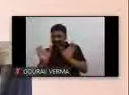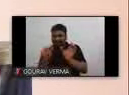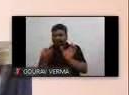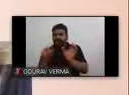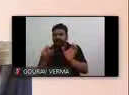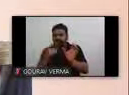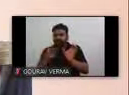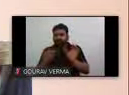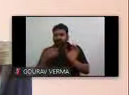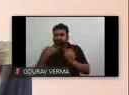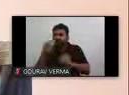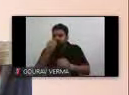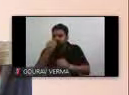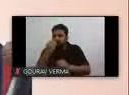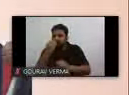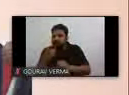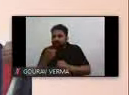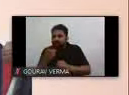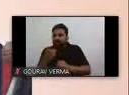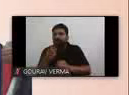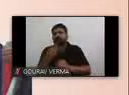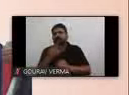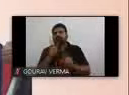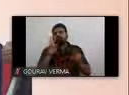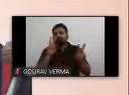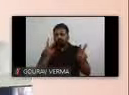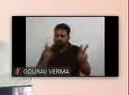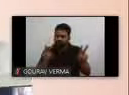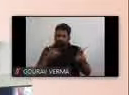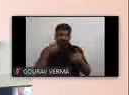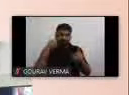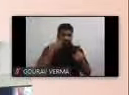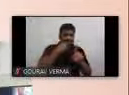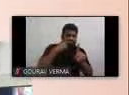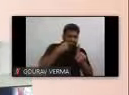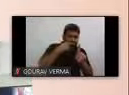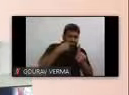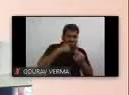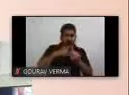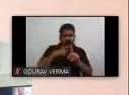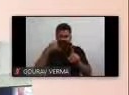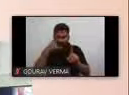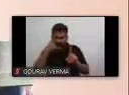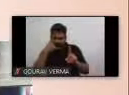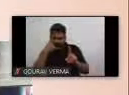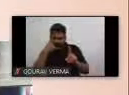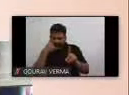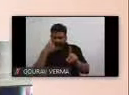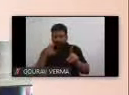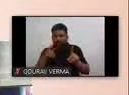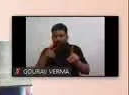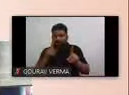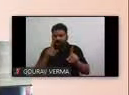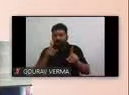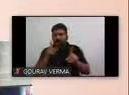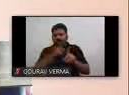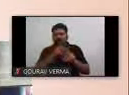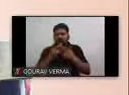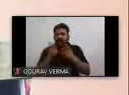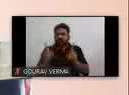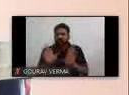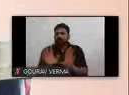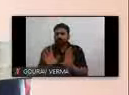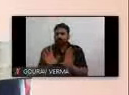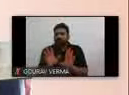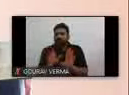is eating. Both are taking a brush and a spoon to the mouth. But there is a difference.